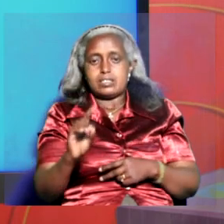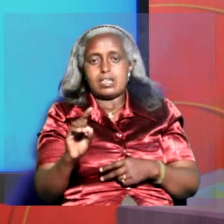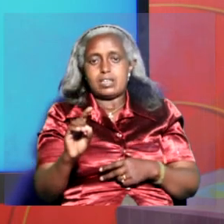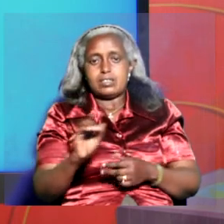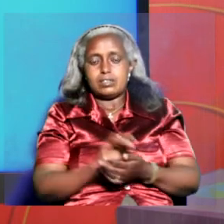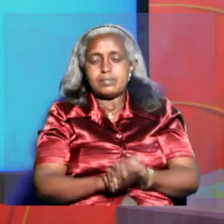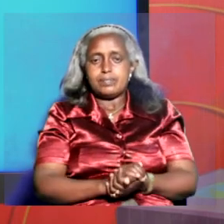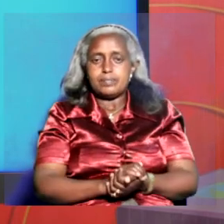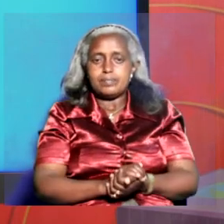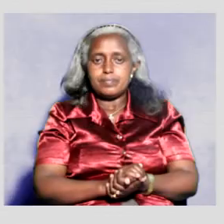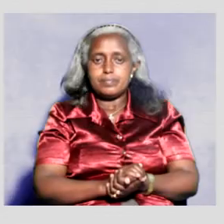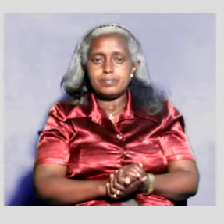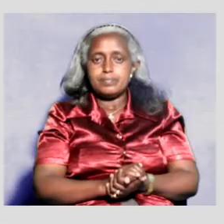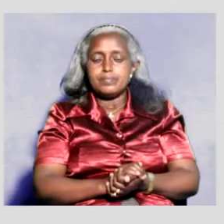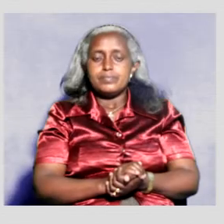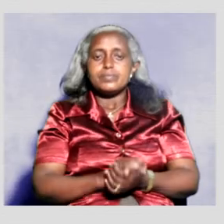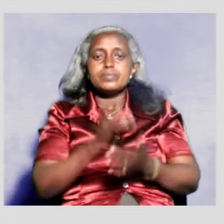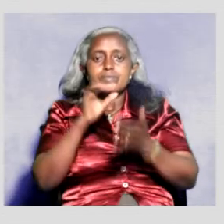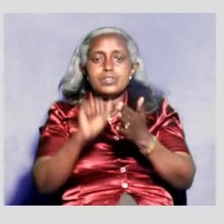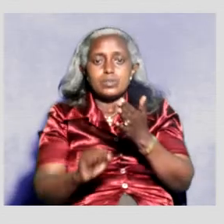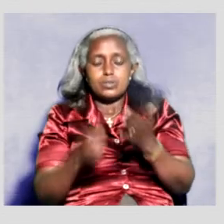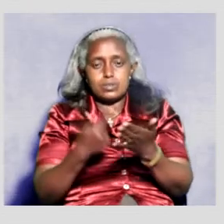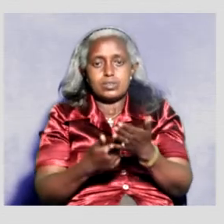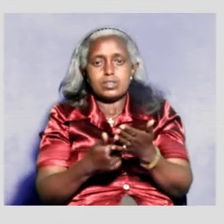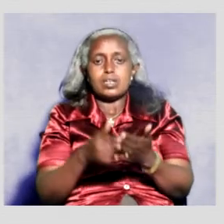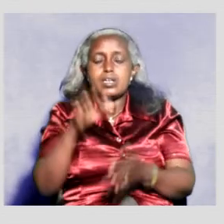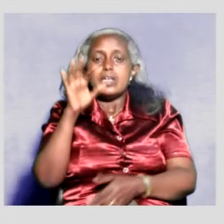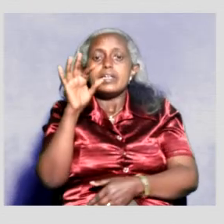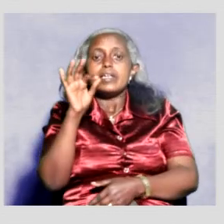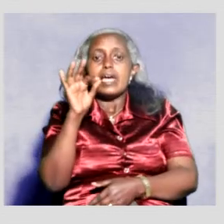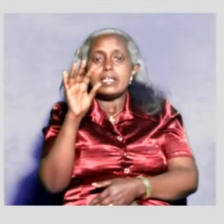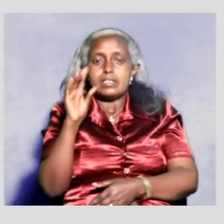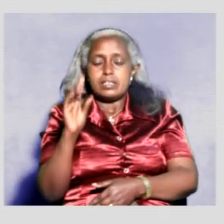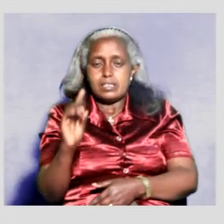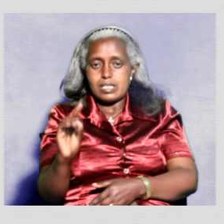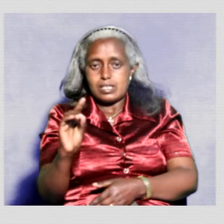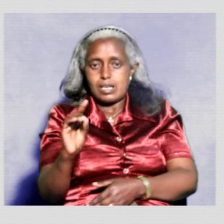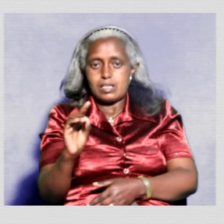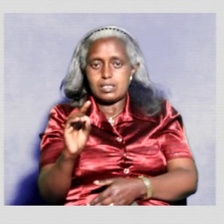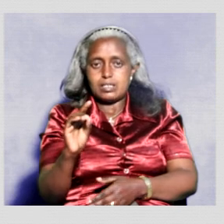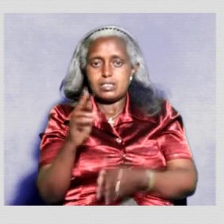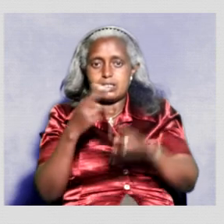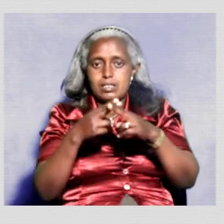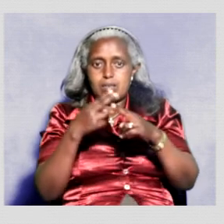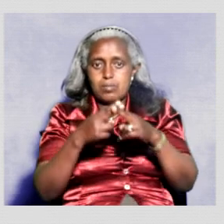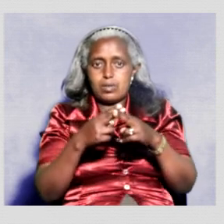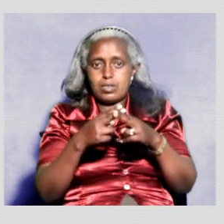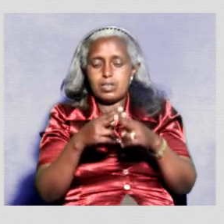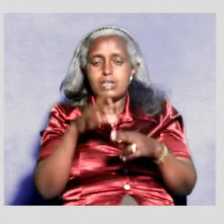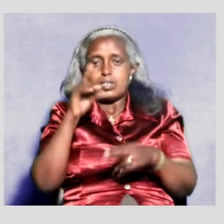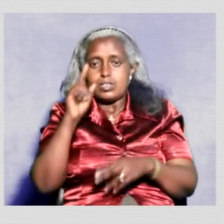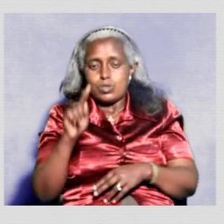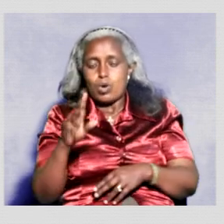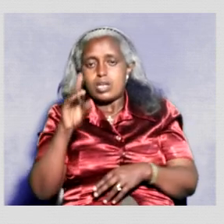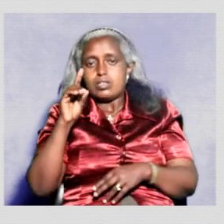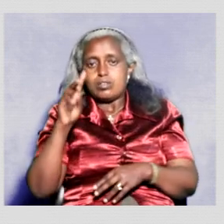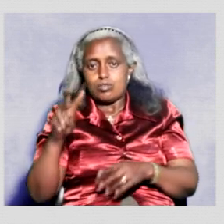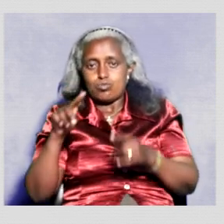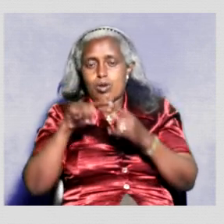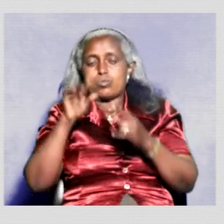9 deciles. So there are 9 deciles, namely it is from D1, D2 up